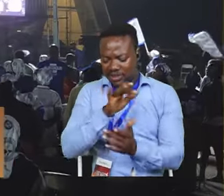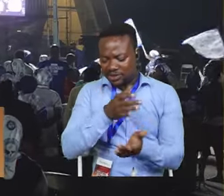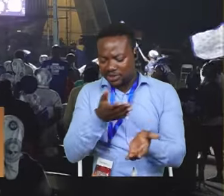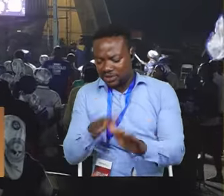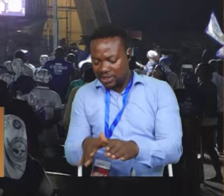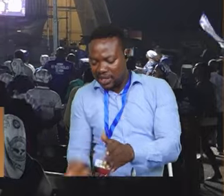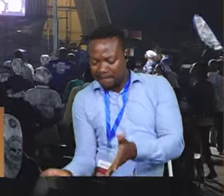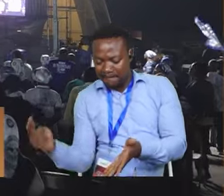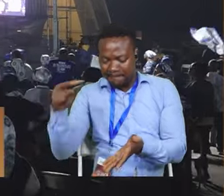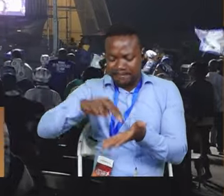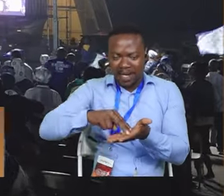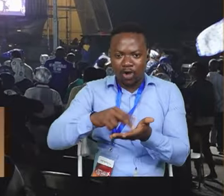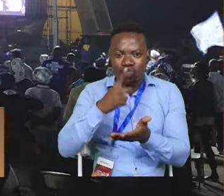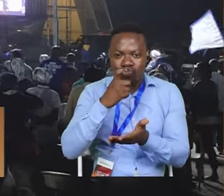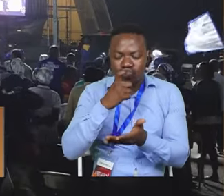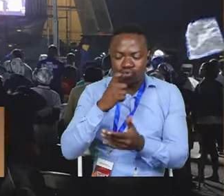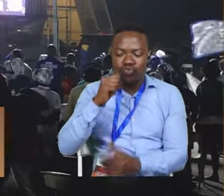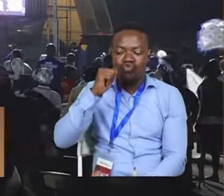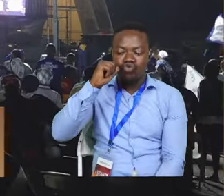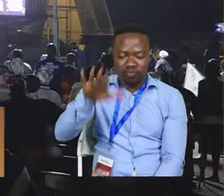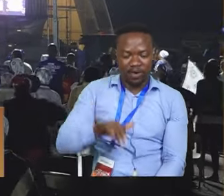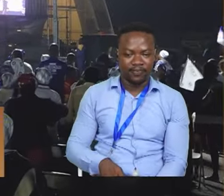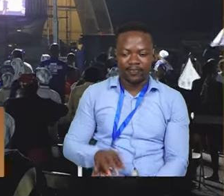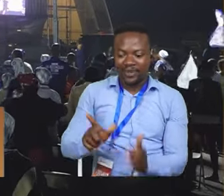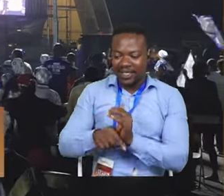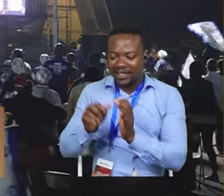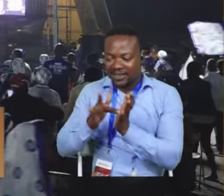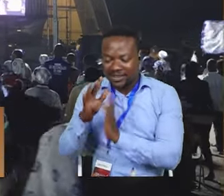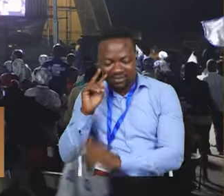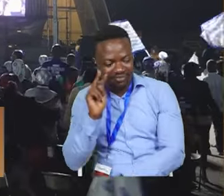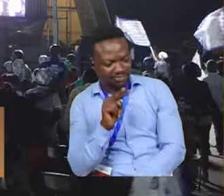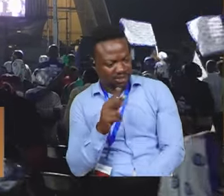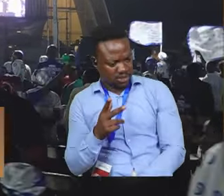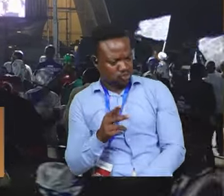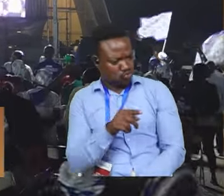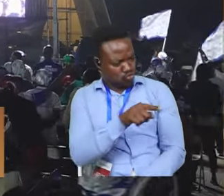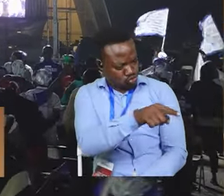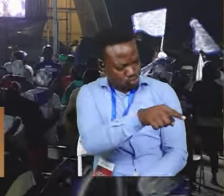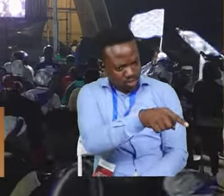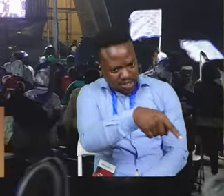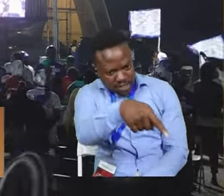And Jesus said, go and tell your brothers.